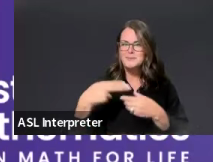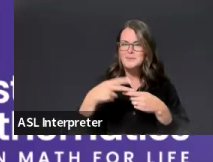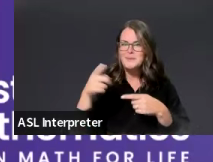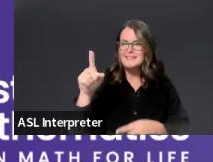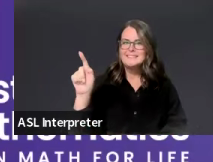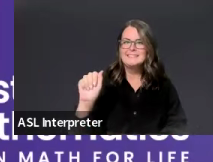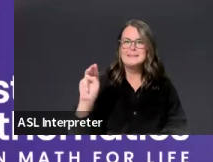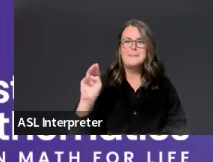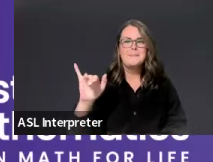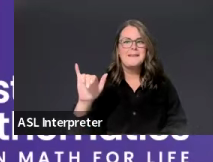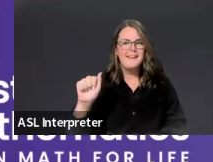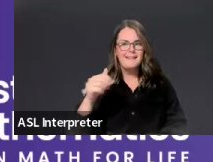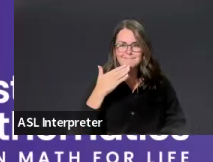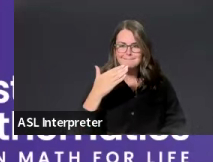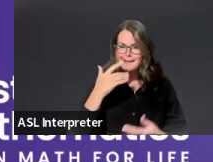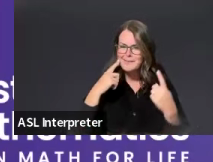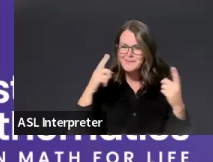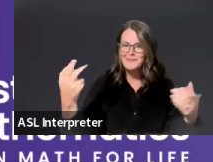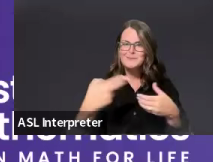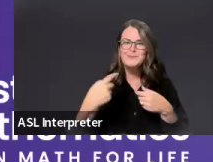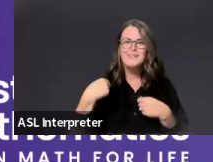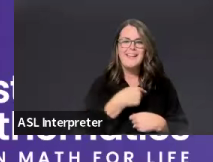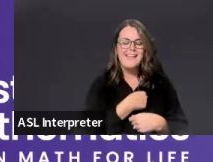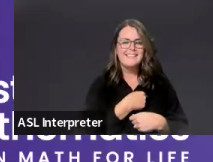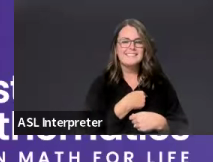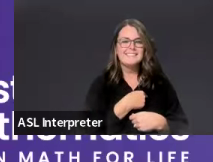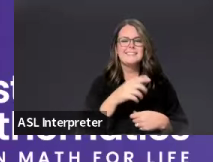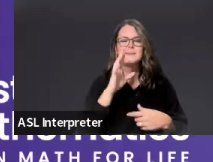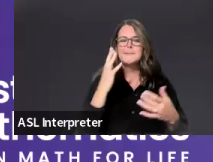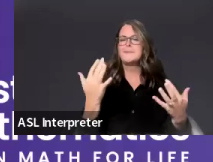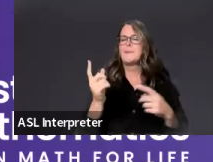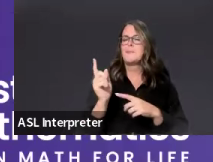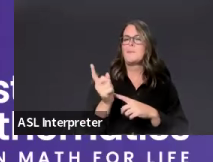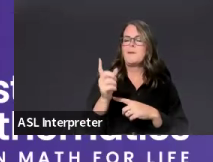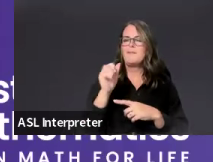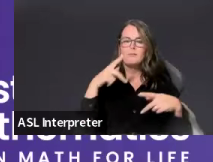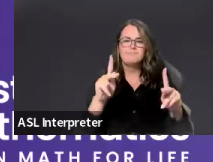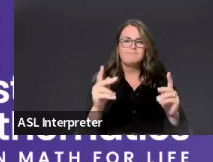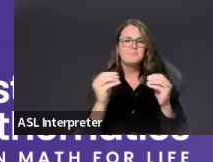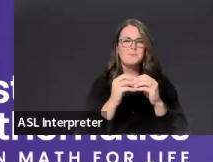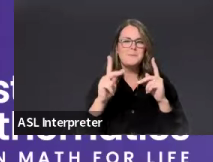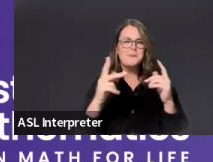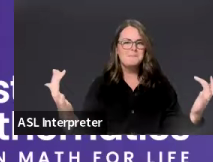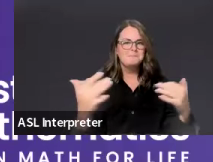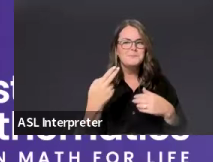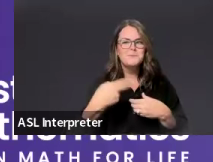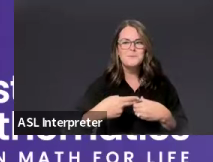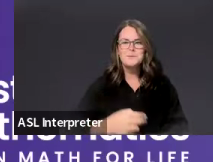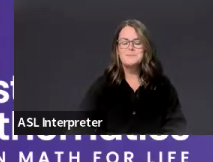for joining us today. We will leave one more minute to allow folks to come in.